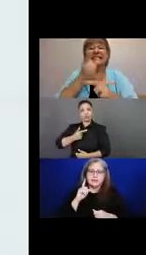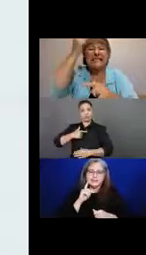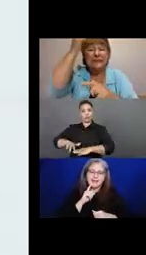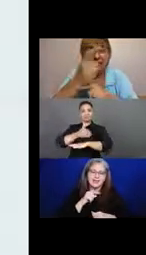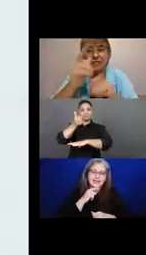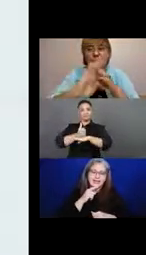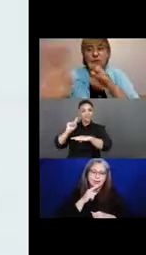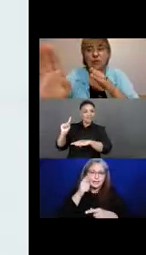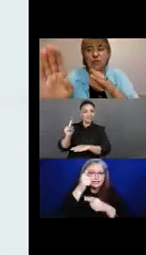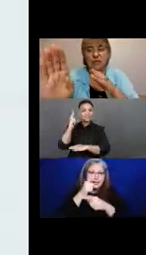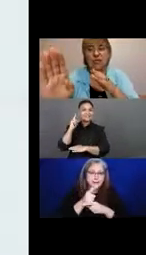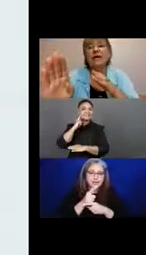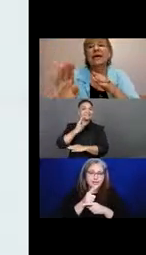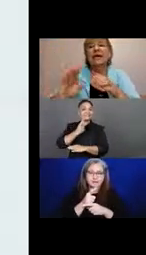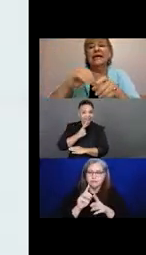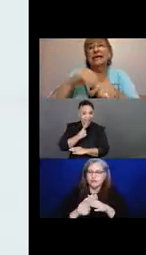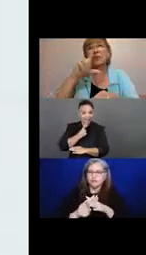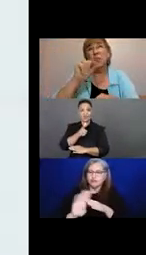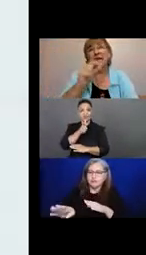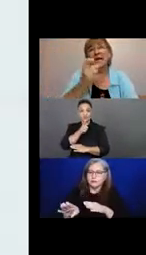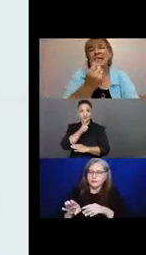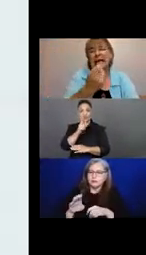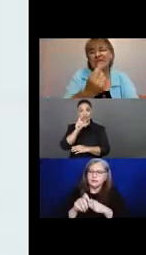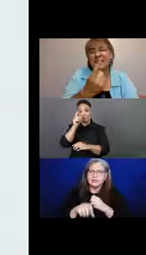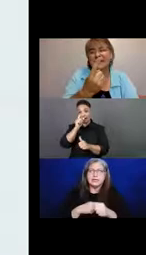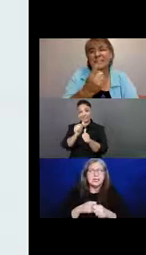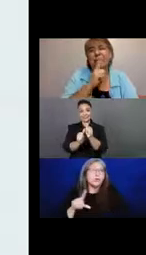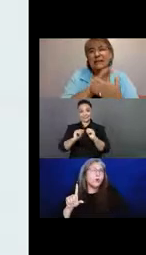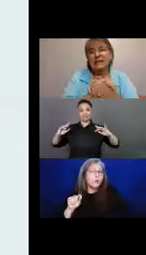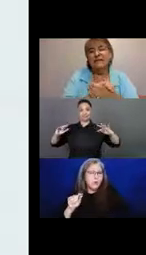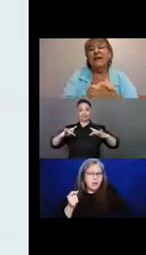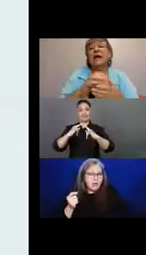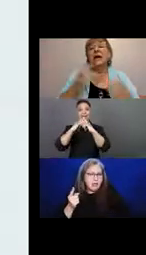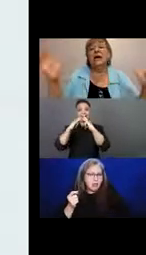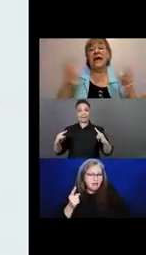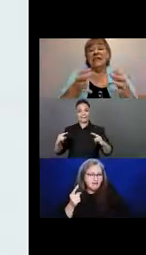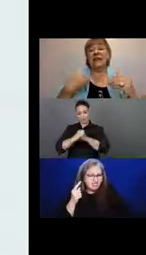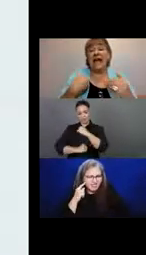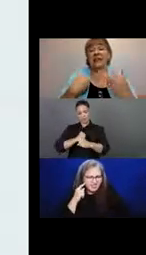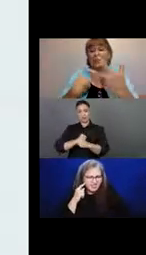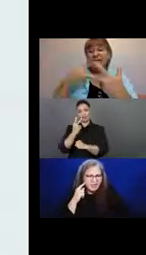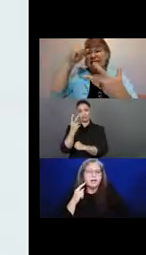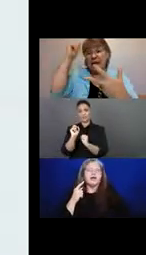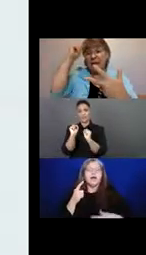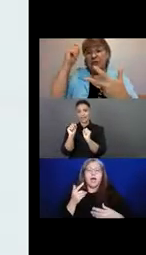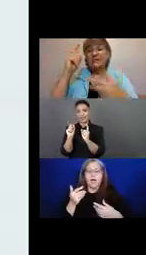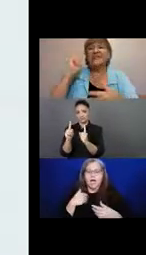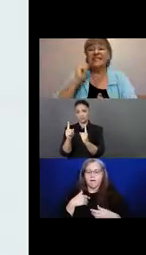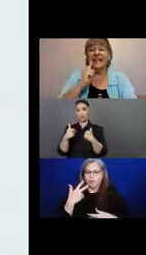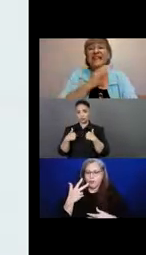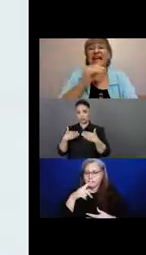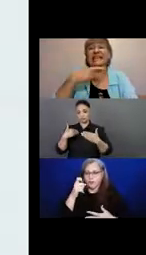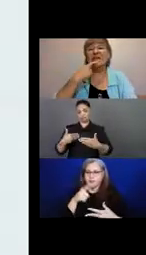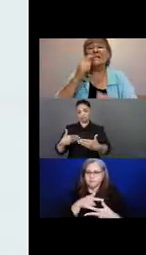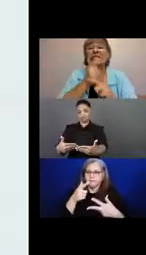hearing siblings retreat in 2011, I believe. And then we had 3 summers of